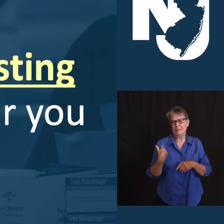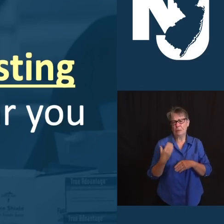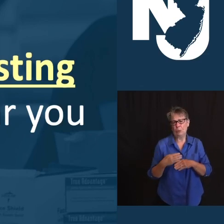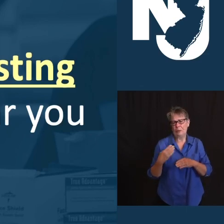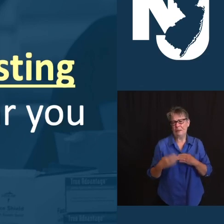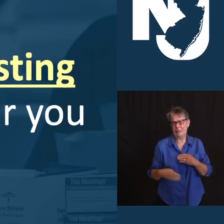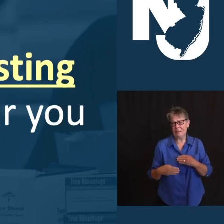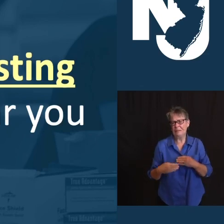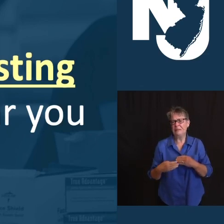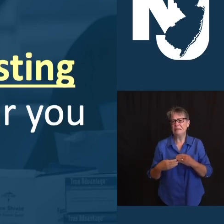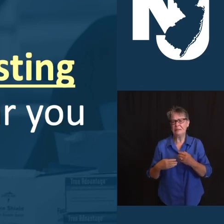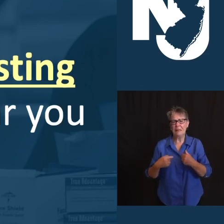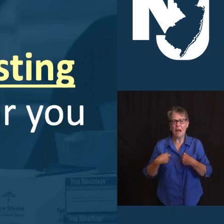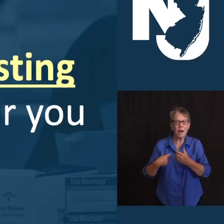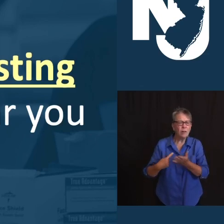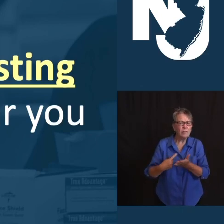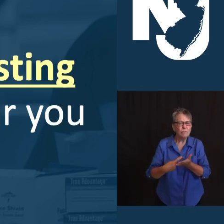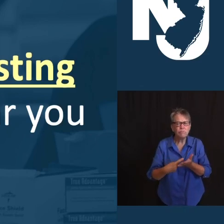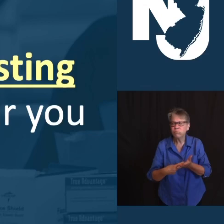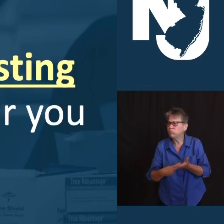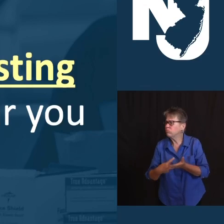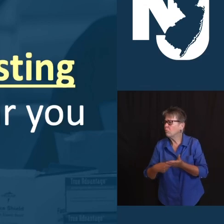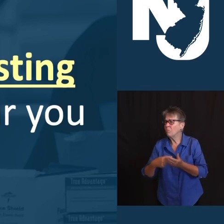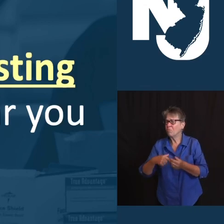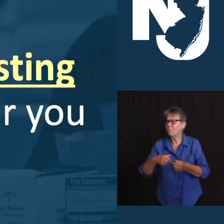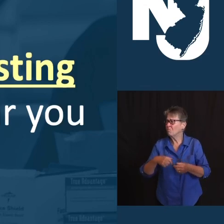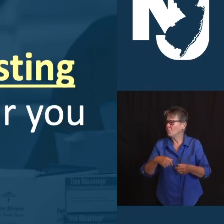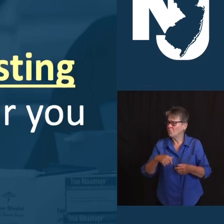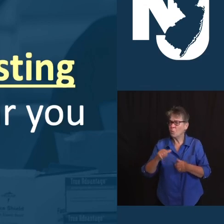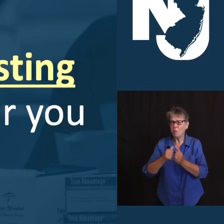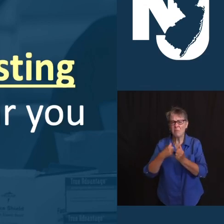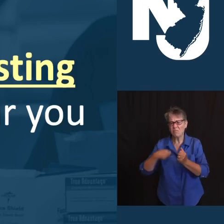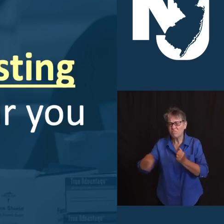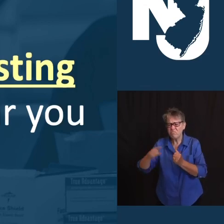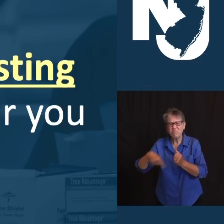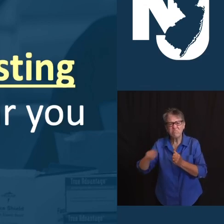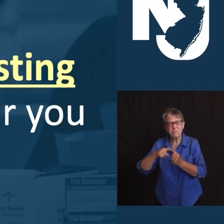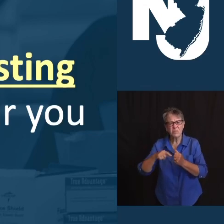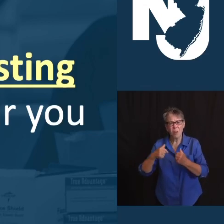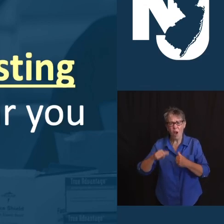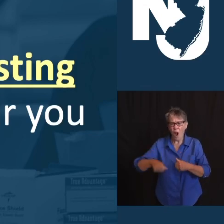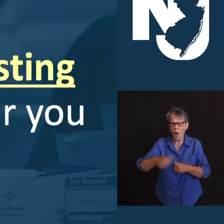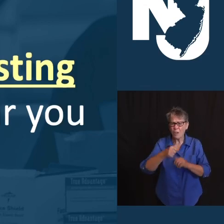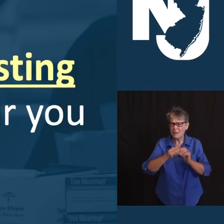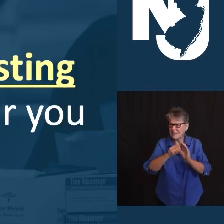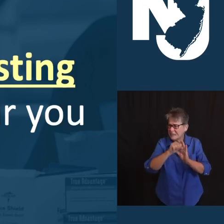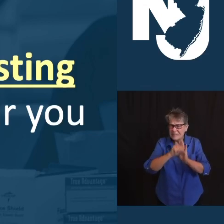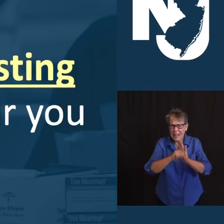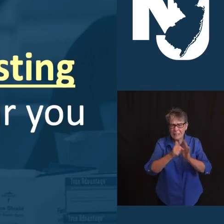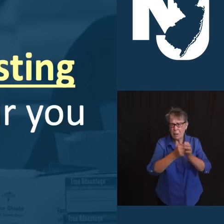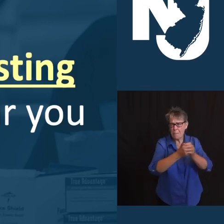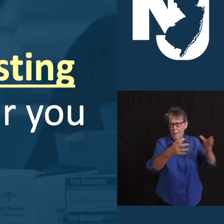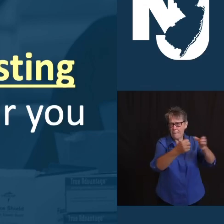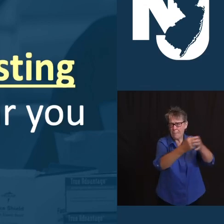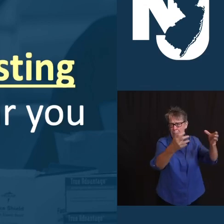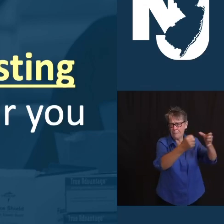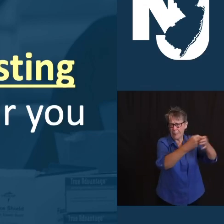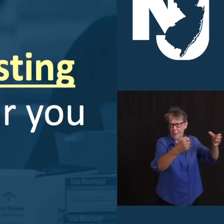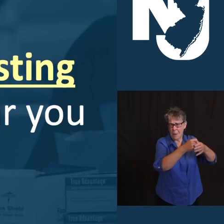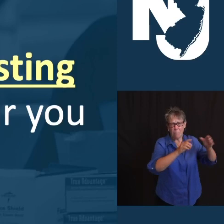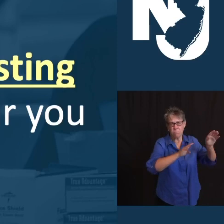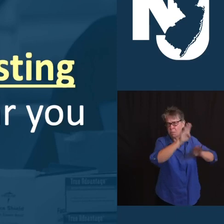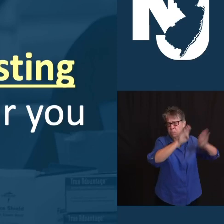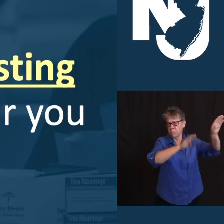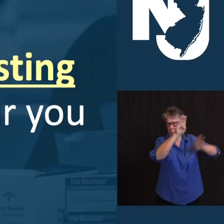other states, I mean, my God, Florida yesterday printed over 15,000 positive tests, is that the reagent raw materials